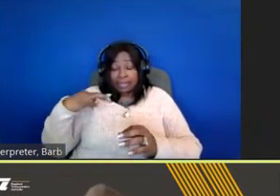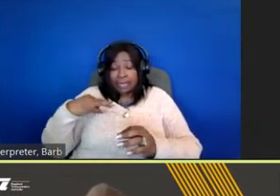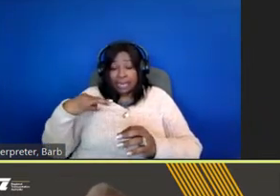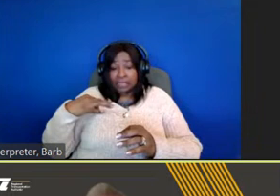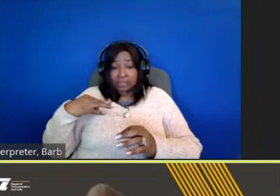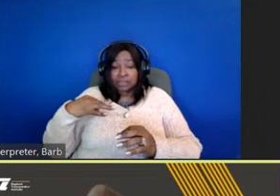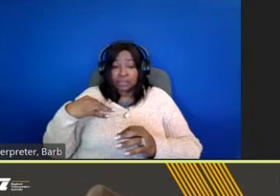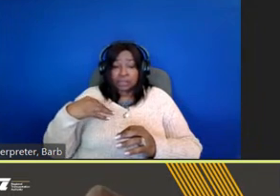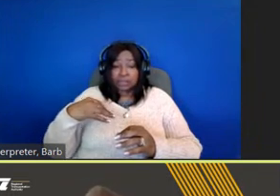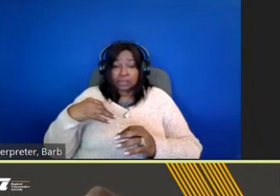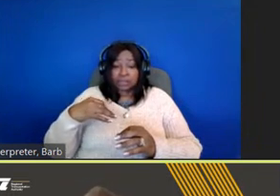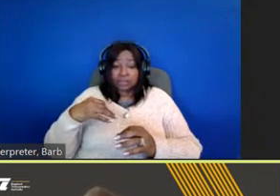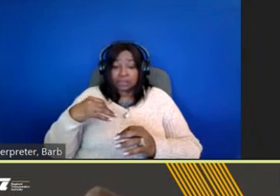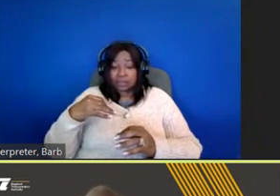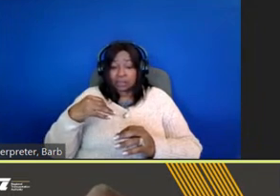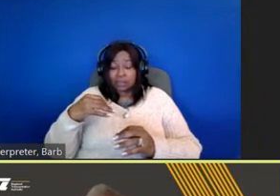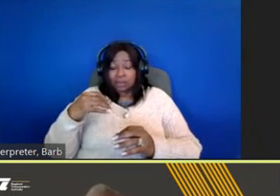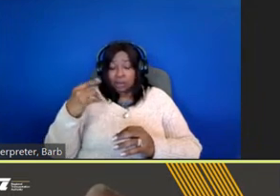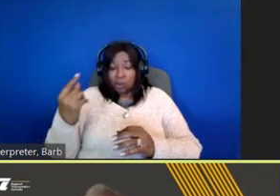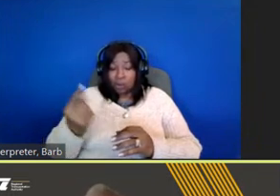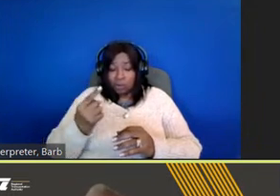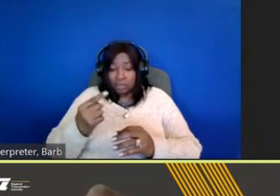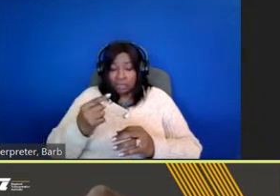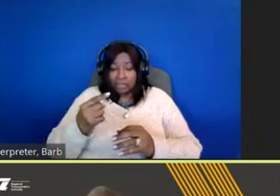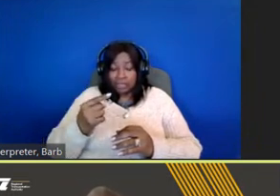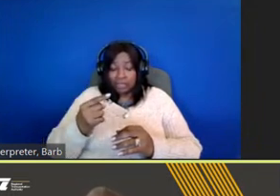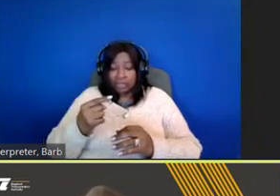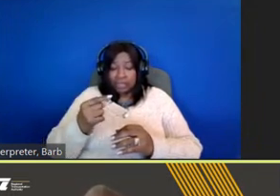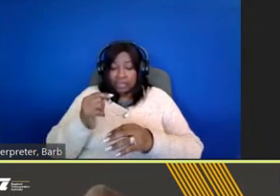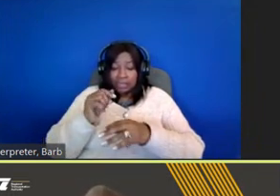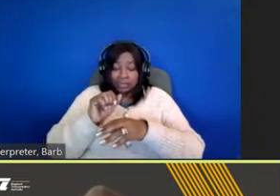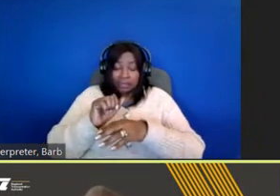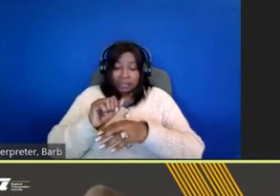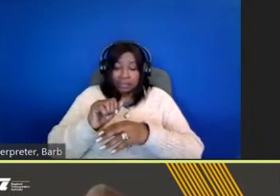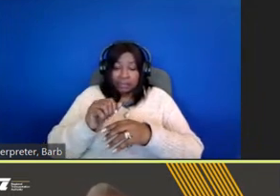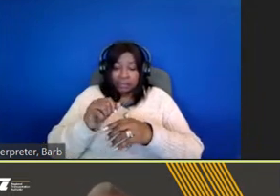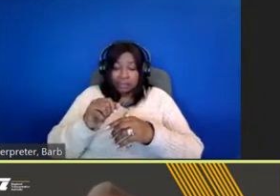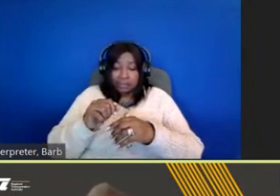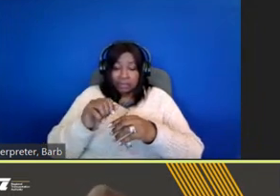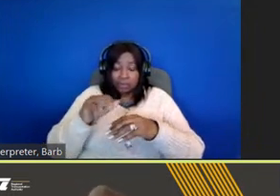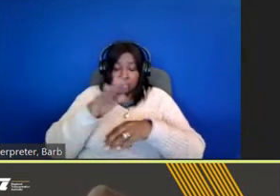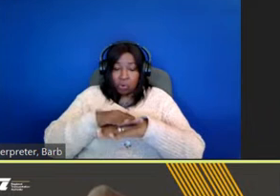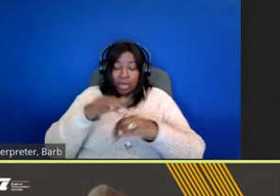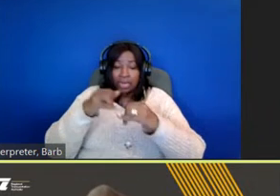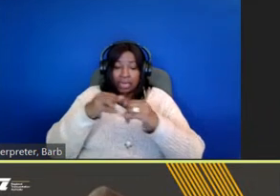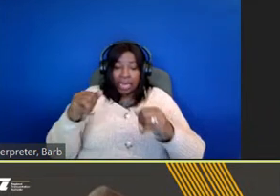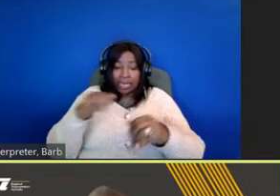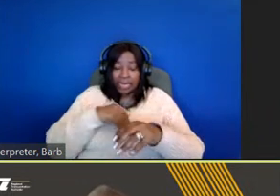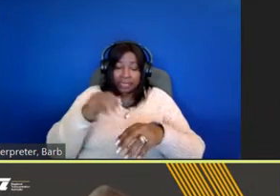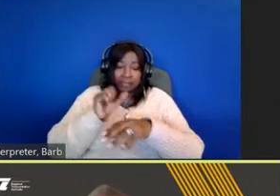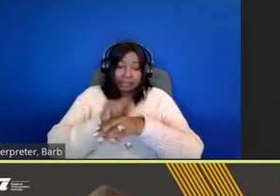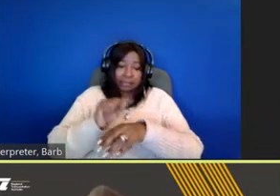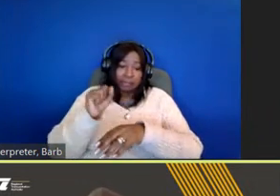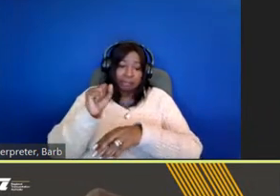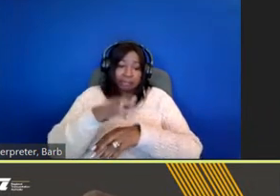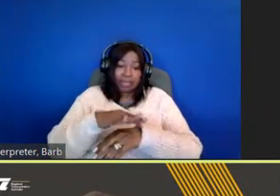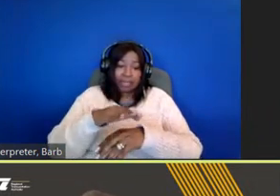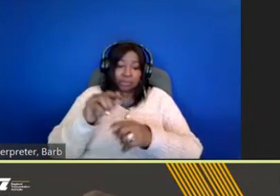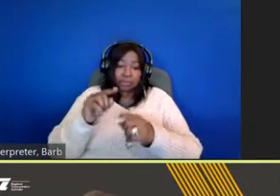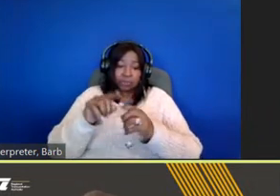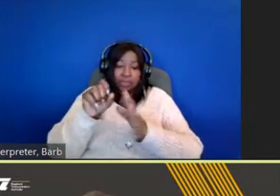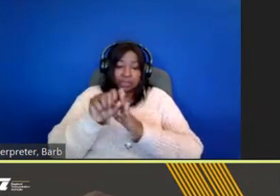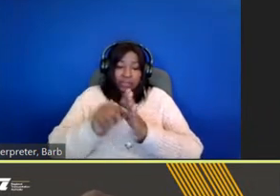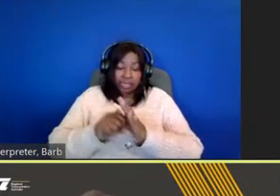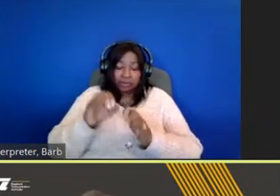digital. It can only be submitted through the state of Illinois Department on Aging. There is no paper applications that they